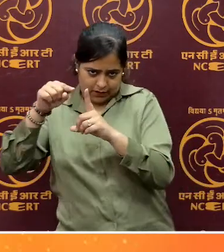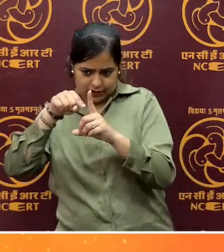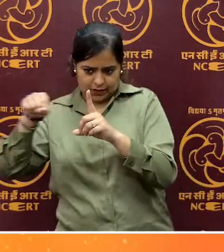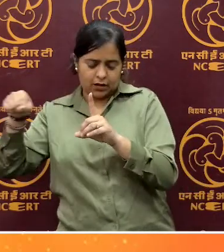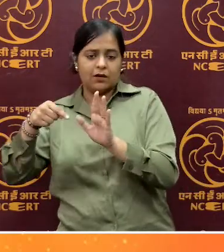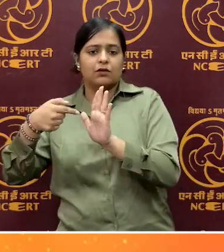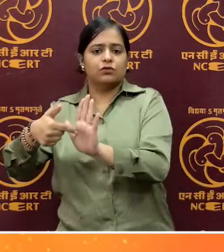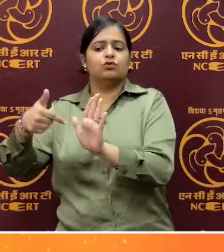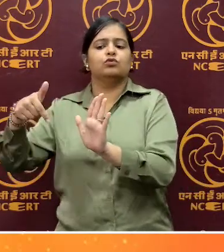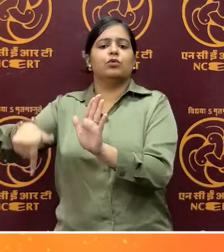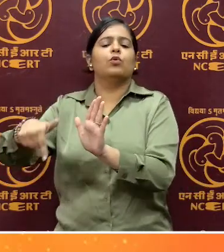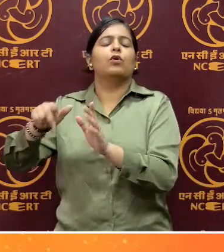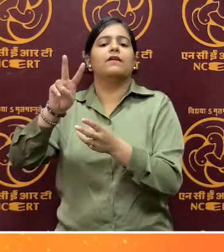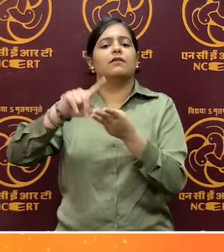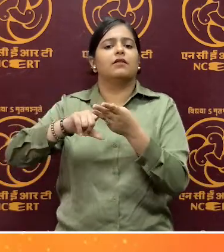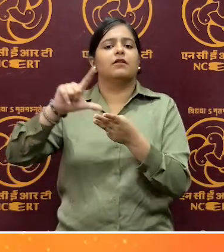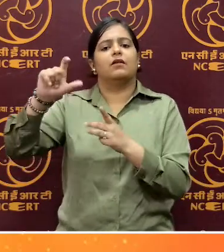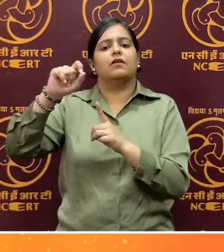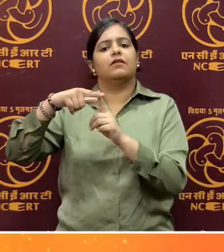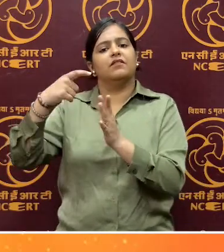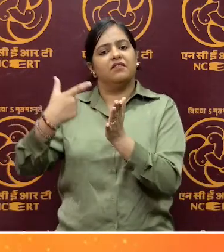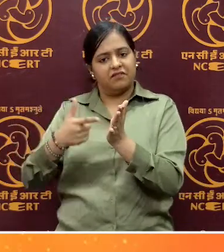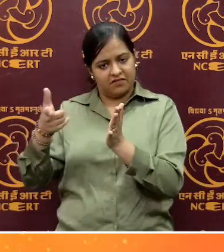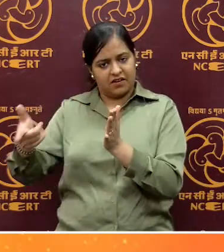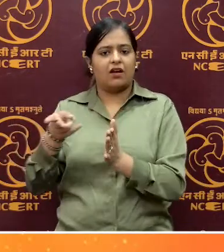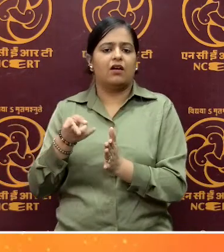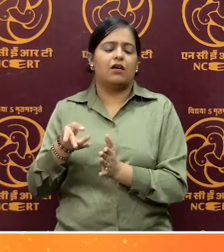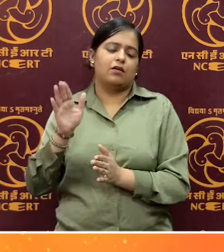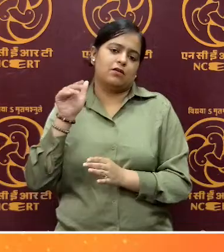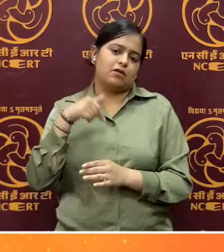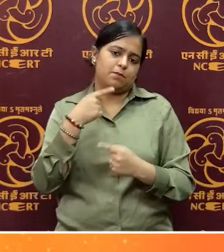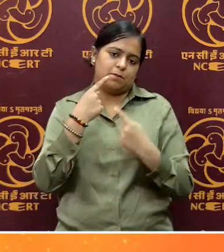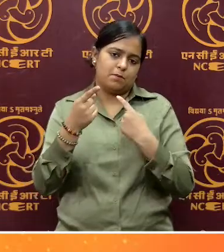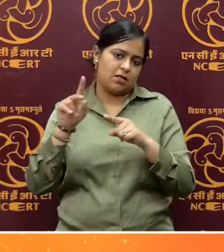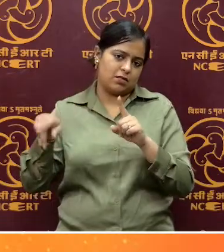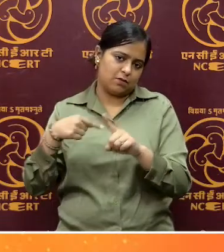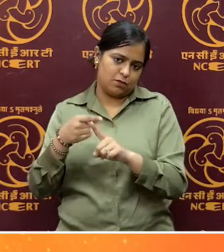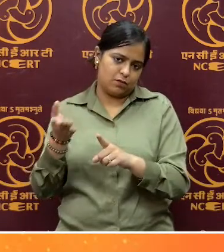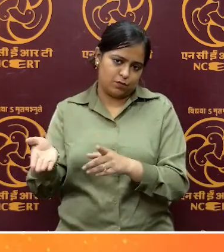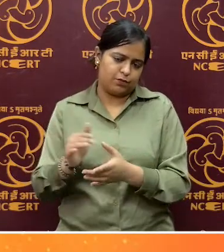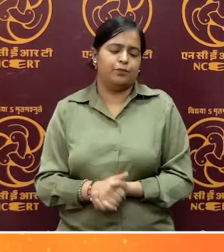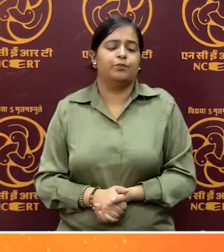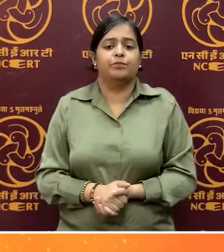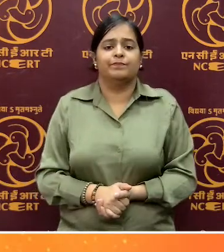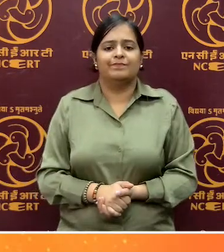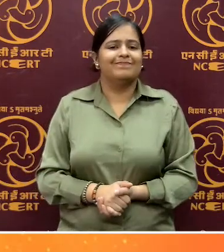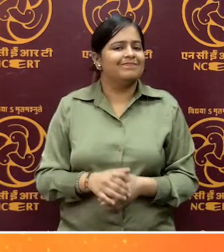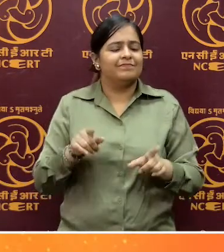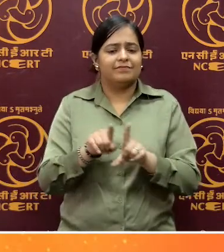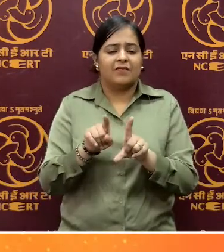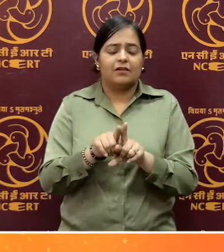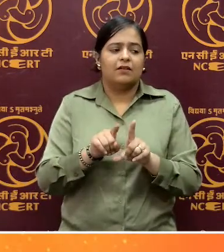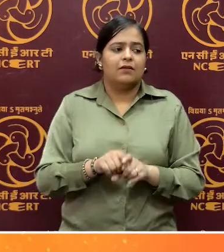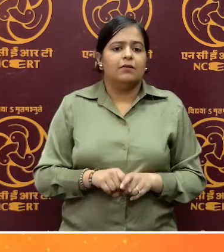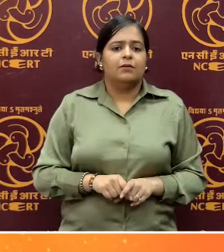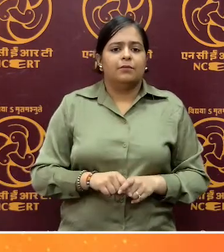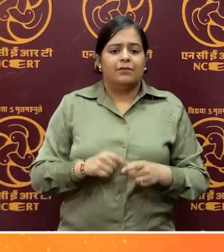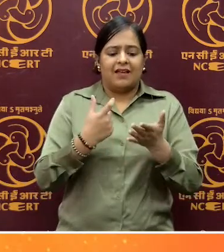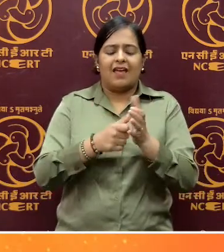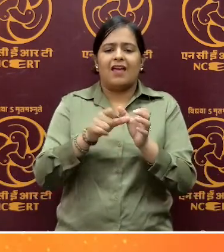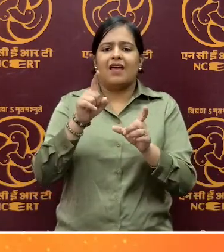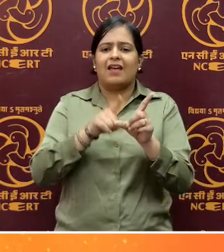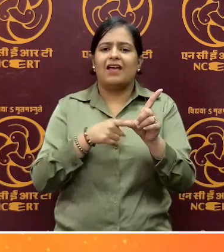So it is the vector OP. This is the vector I'm talking about. Fine. There's another thing, line, when a ray you can